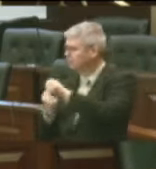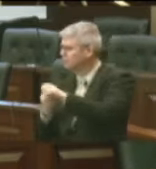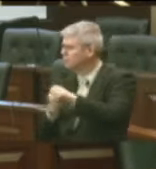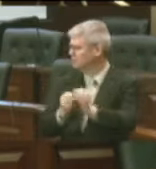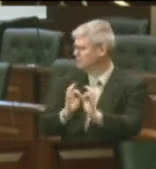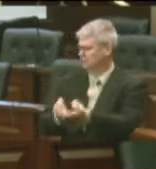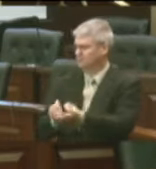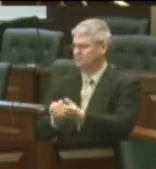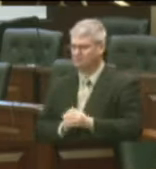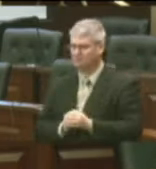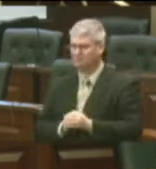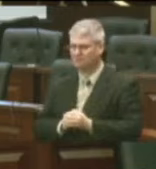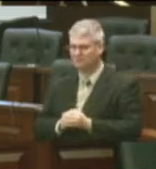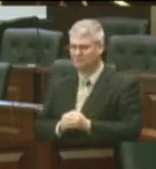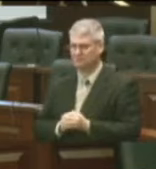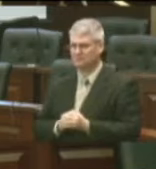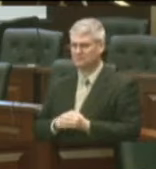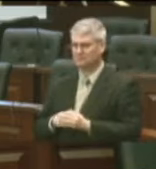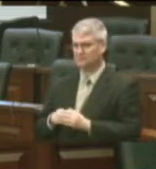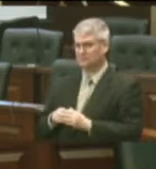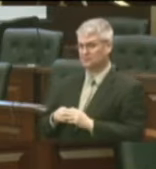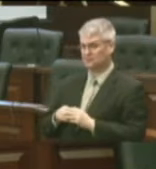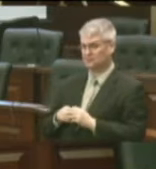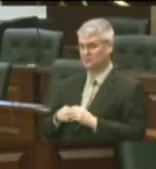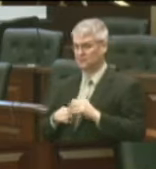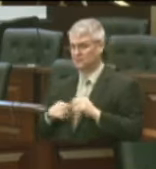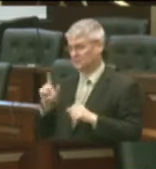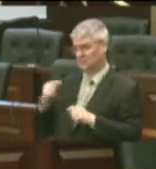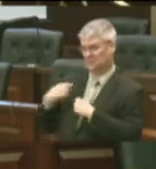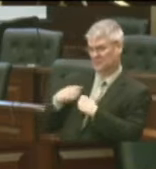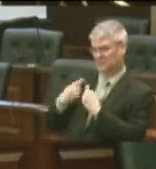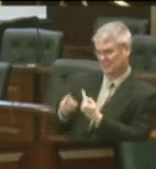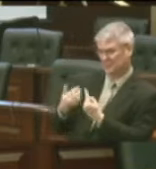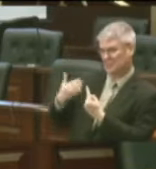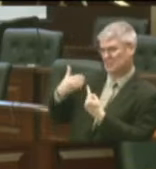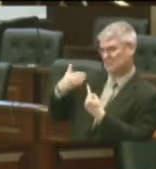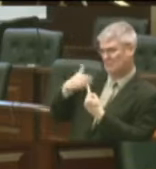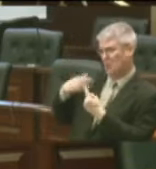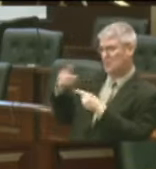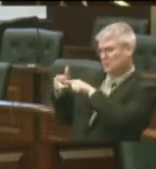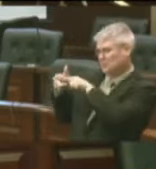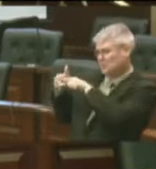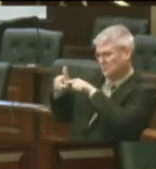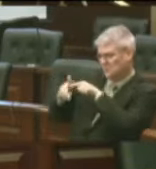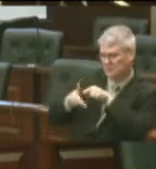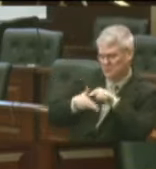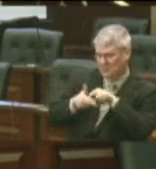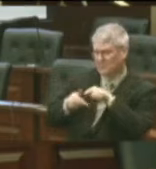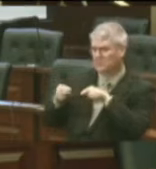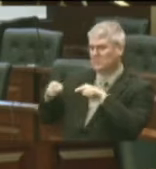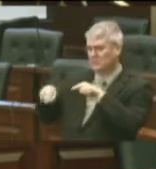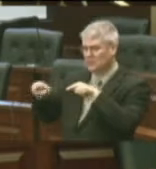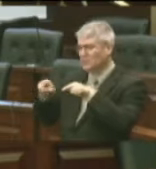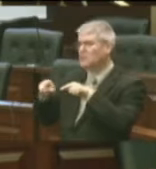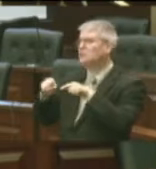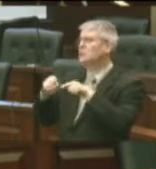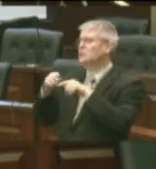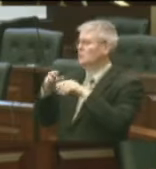they're careful and they understand the environment and the landscape that they're working in, and this can contribute to their overall